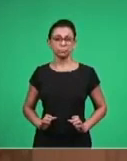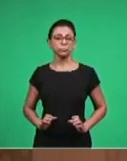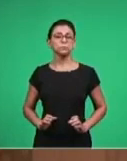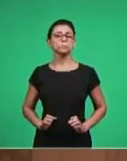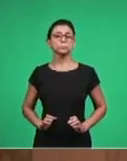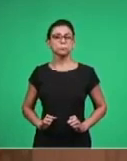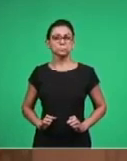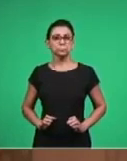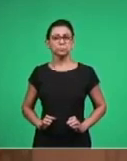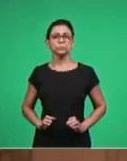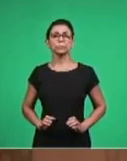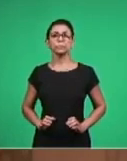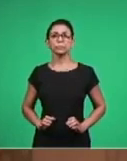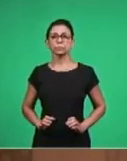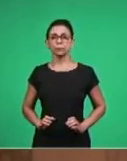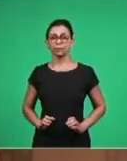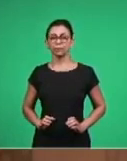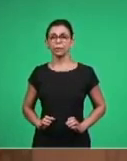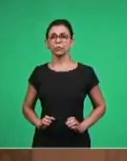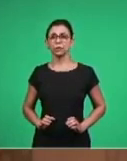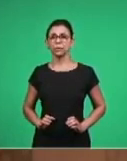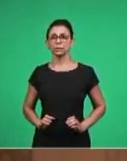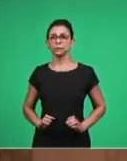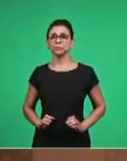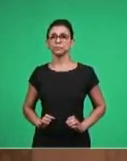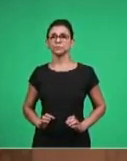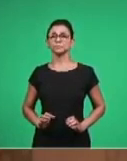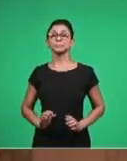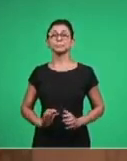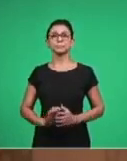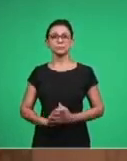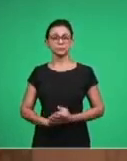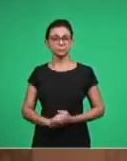be guided by the Holy Spirit.